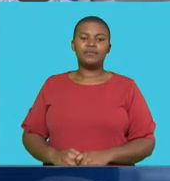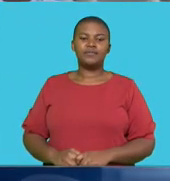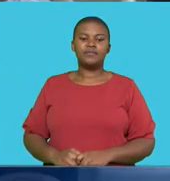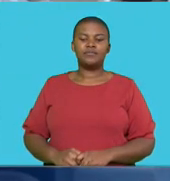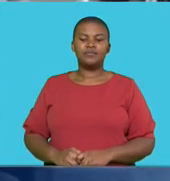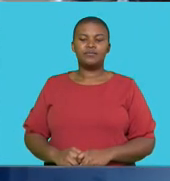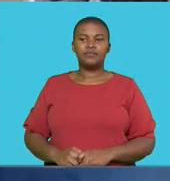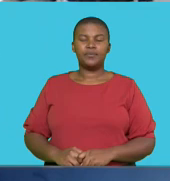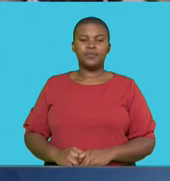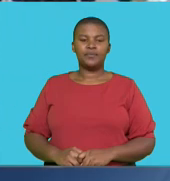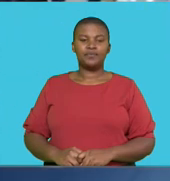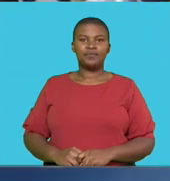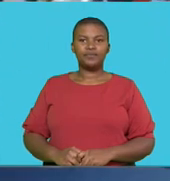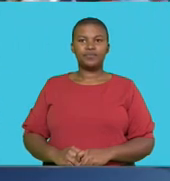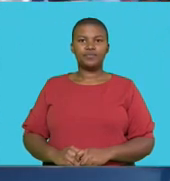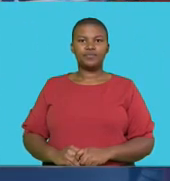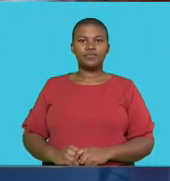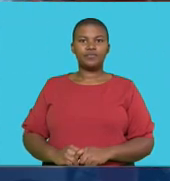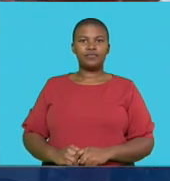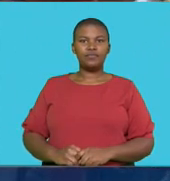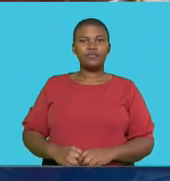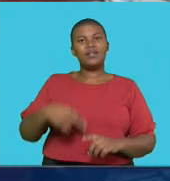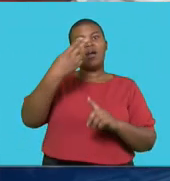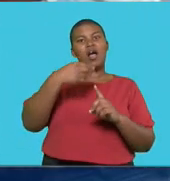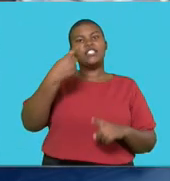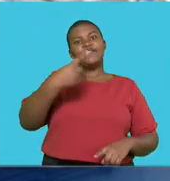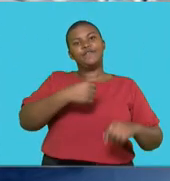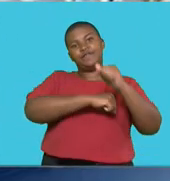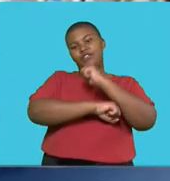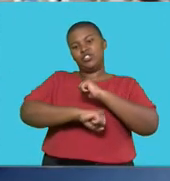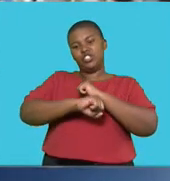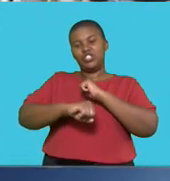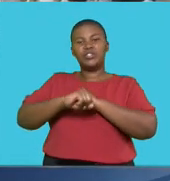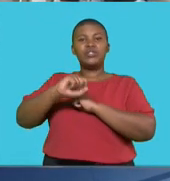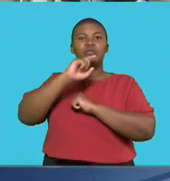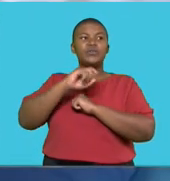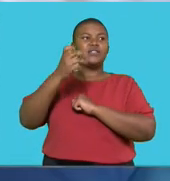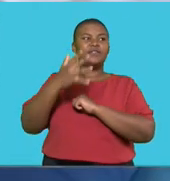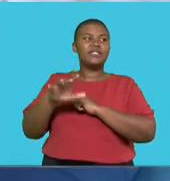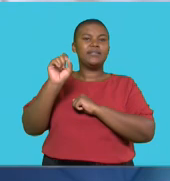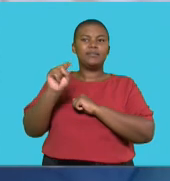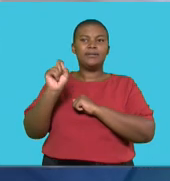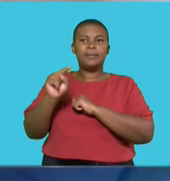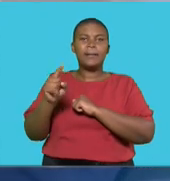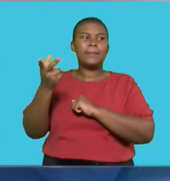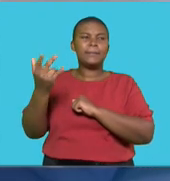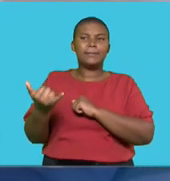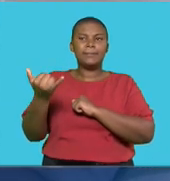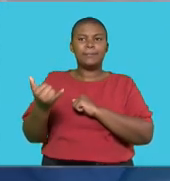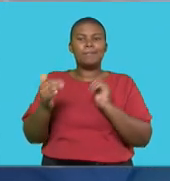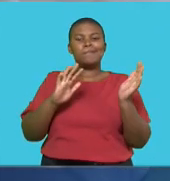Inhlangano ye-Art of Living Foundation elwela ke ukuthula ezwenikazi lase-Afrika isebenzise inyanga yokubungaza e-Afrika